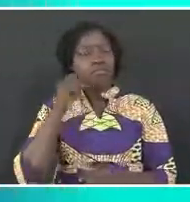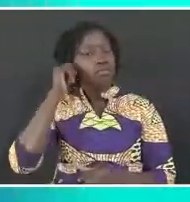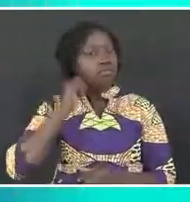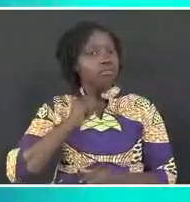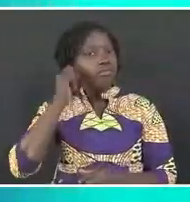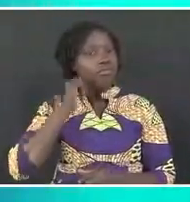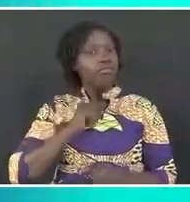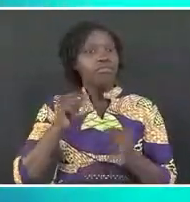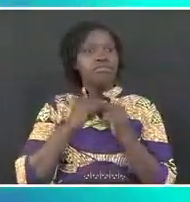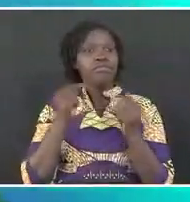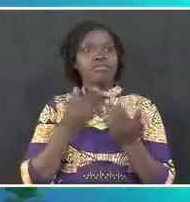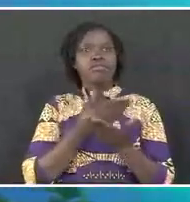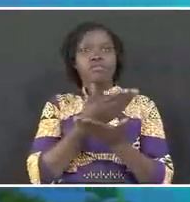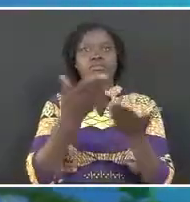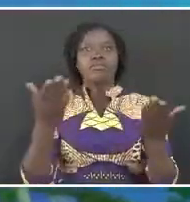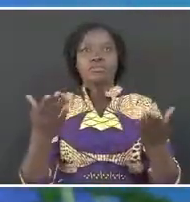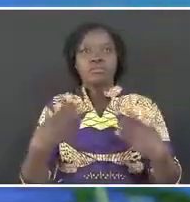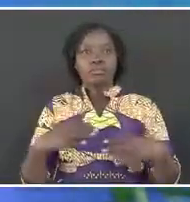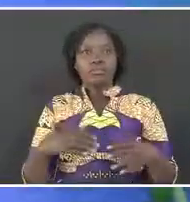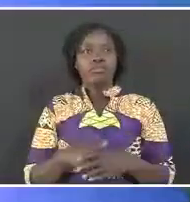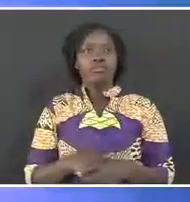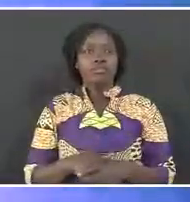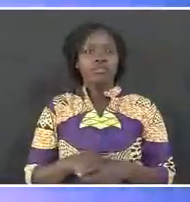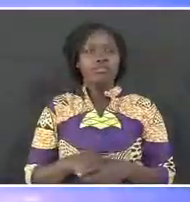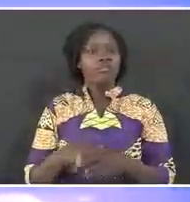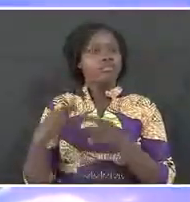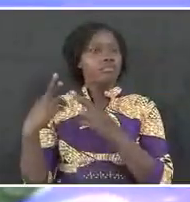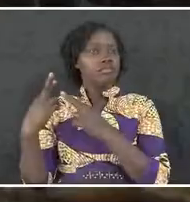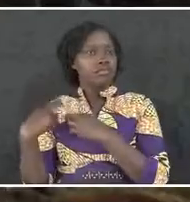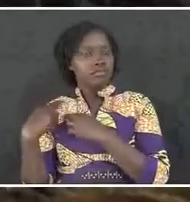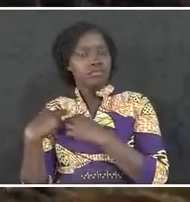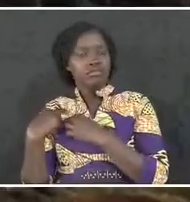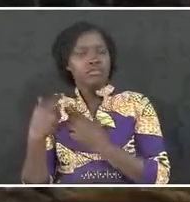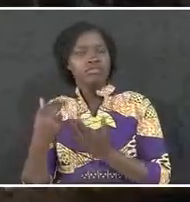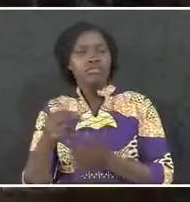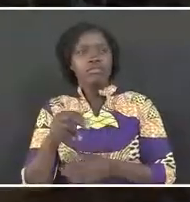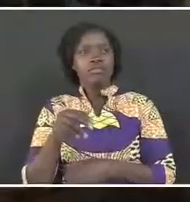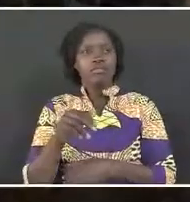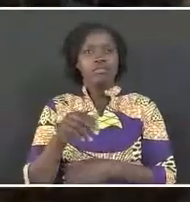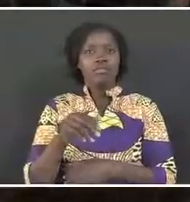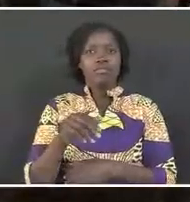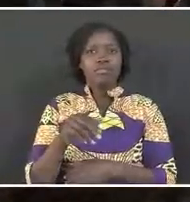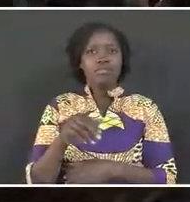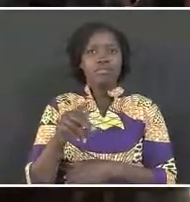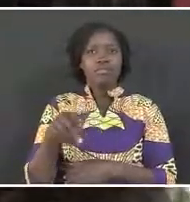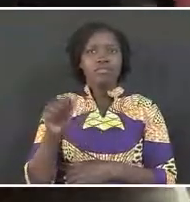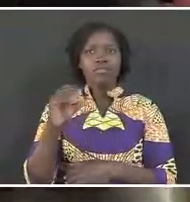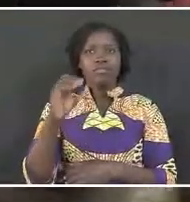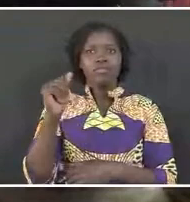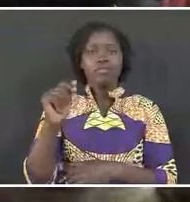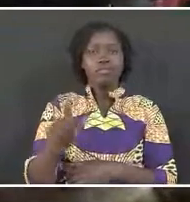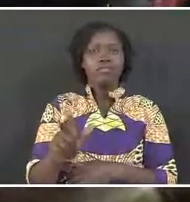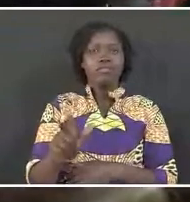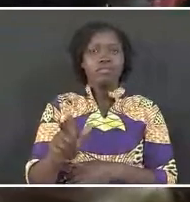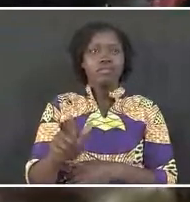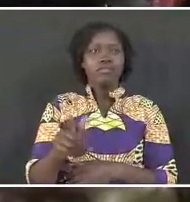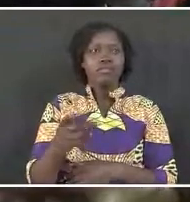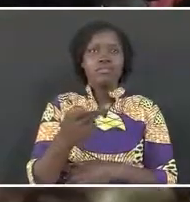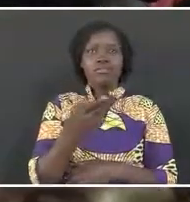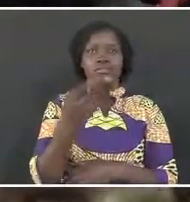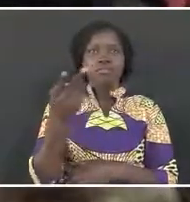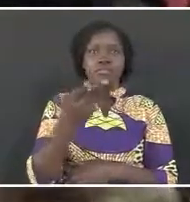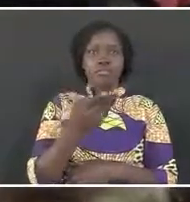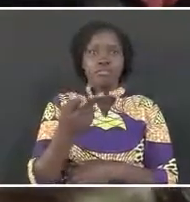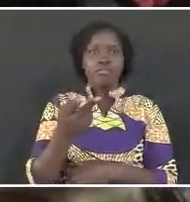Thank you. Those are the people. Salash is in charge of Kamukuru and Pastor Pascal is in Esonorua. They can sit